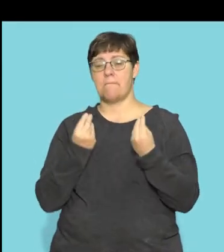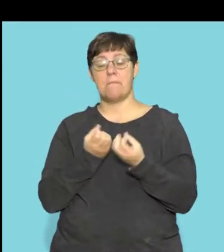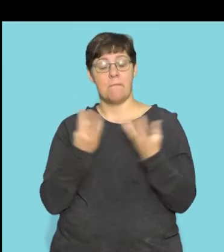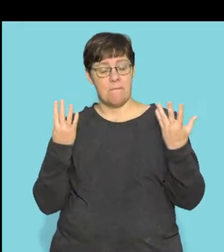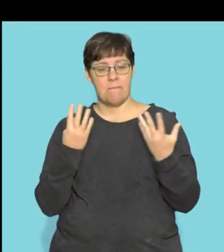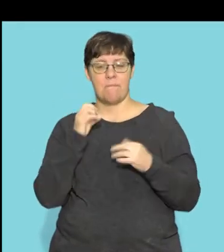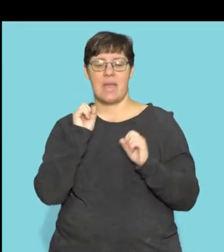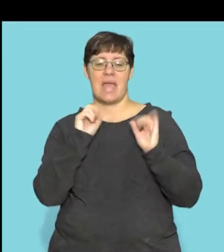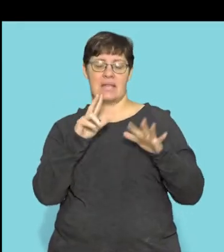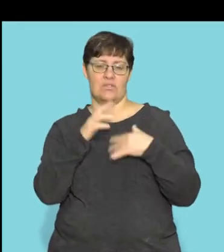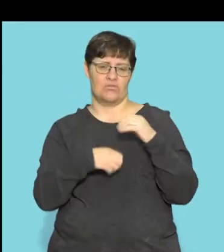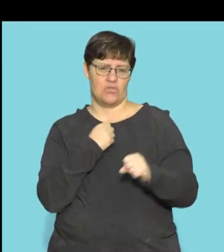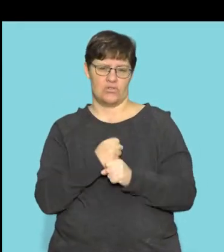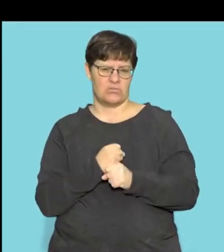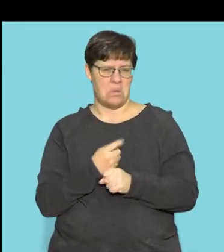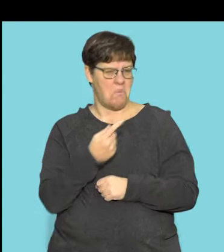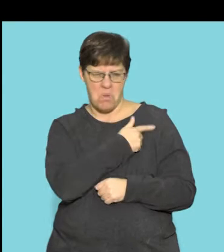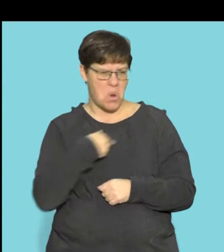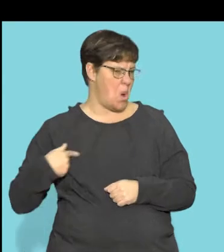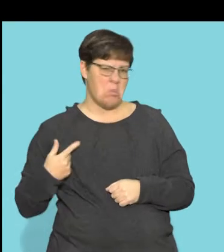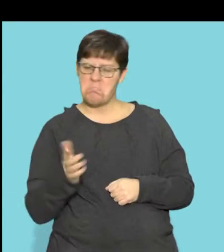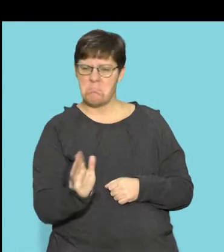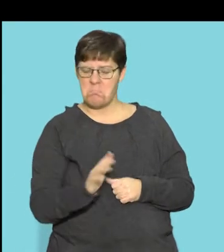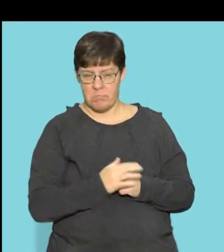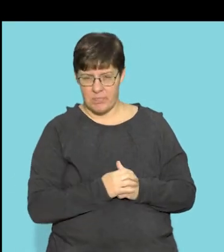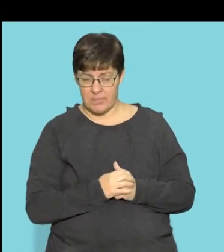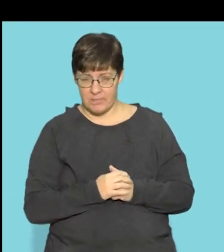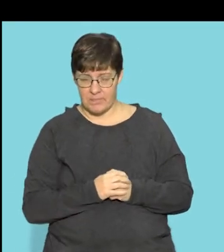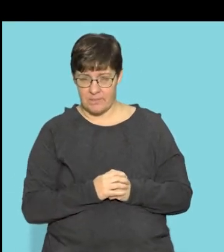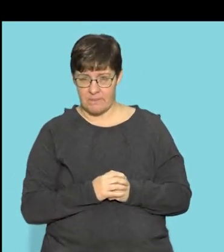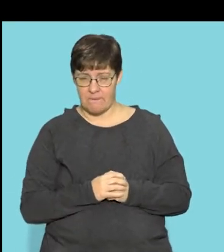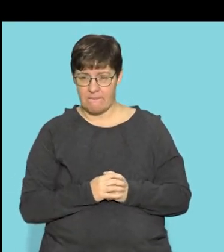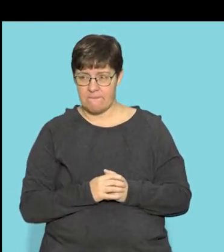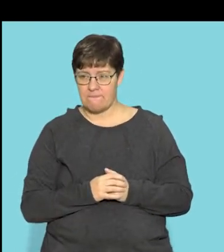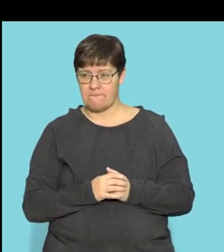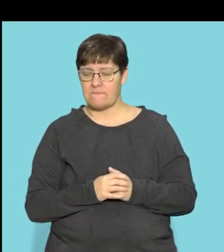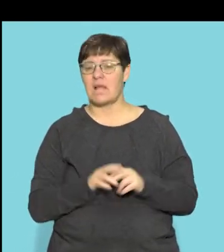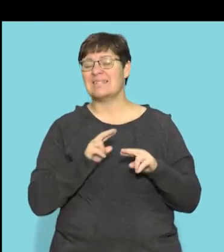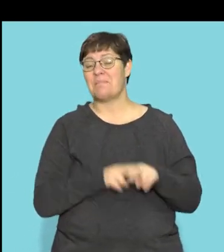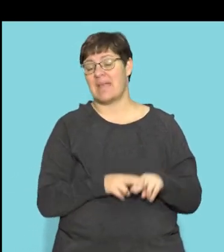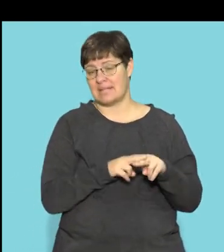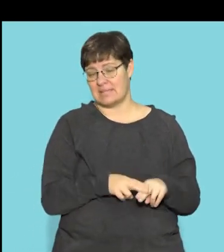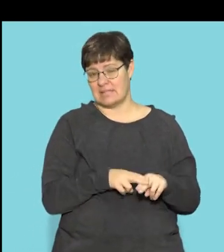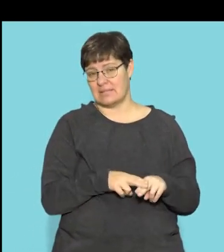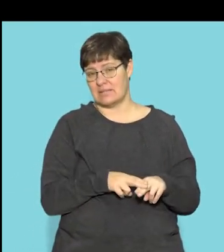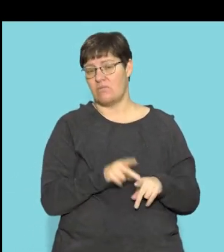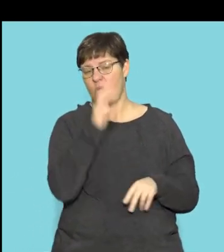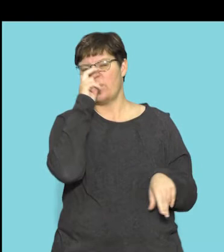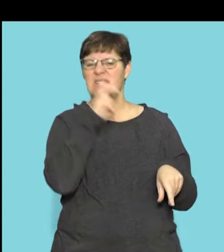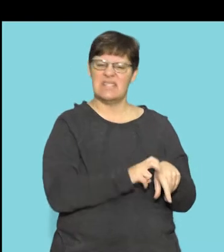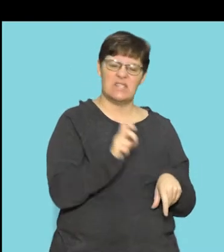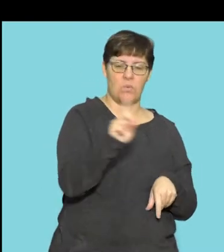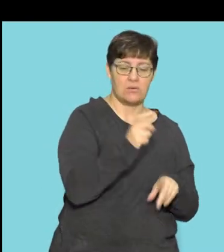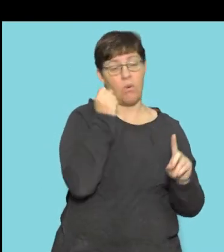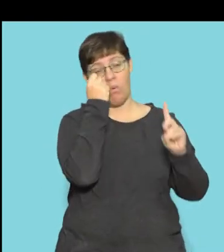So 18 years is not so much of a long time, right? But it will always depend on what are your needs and